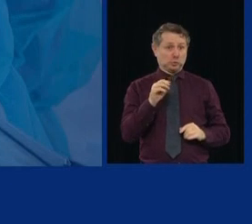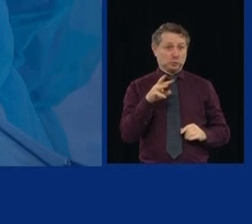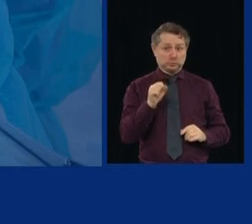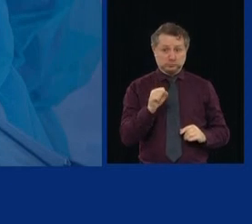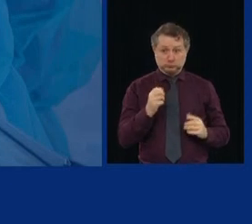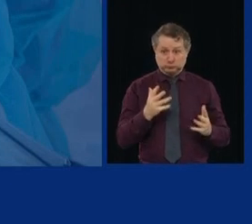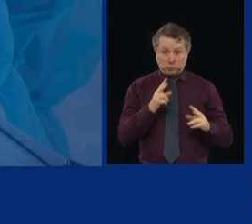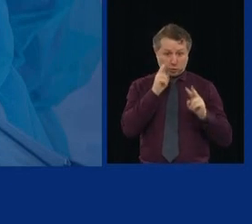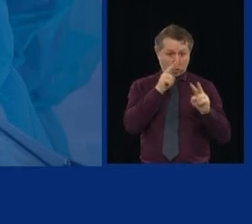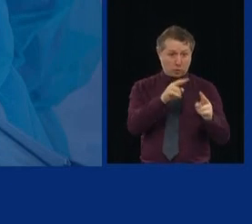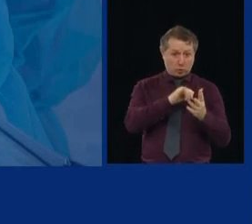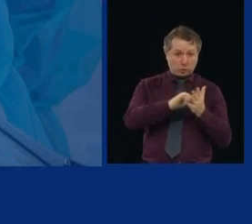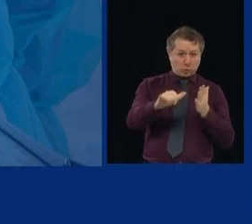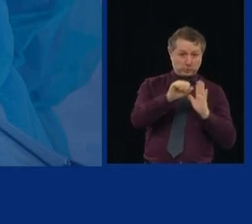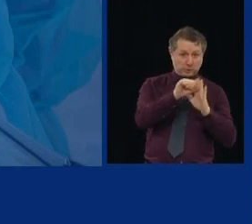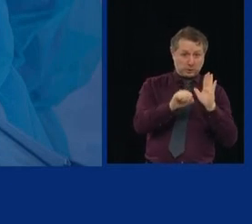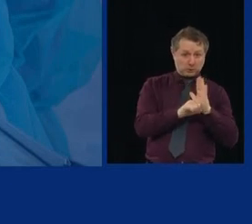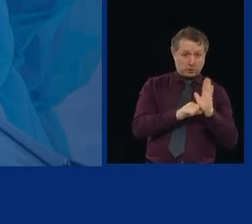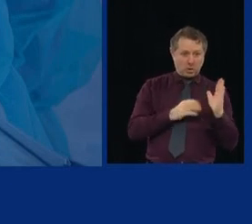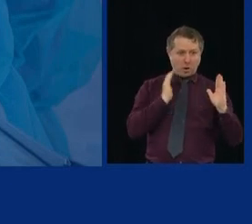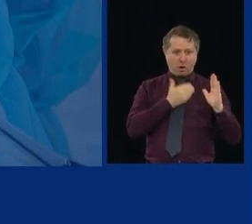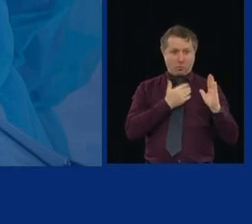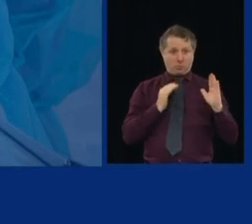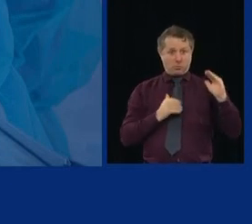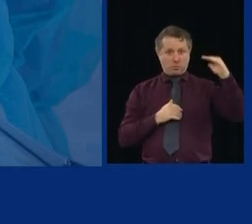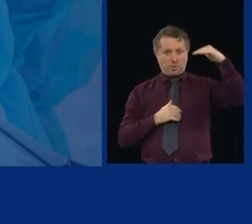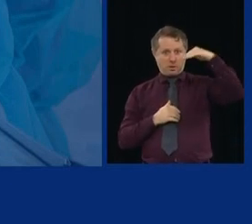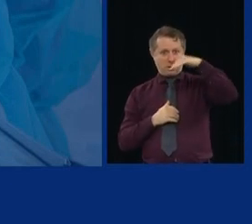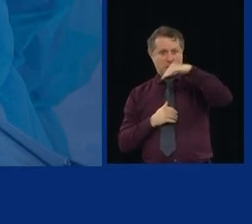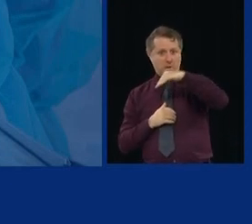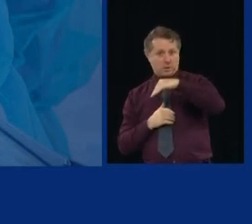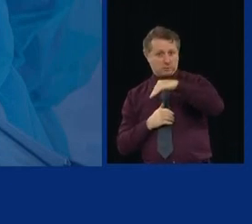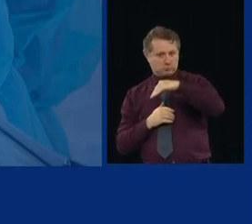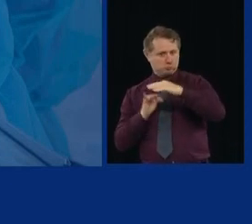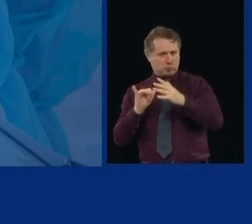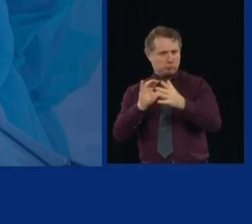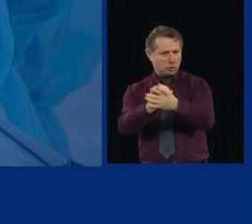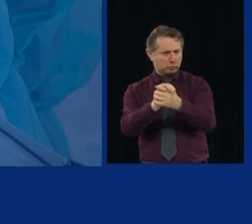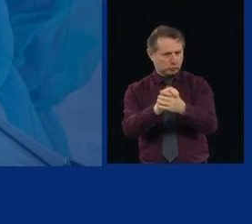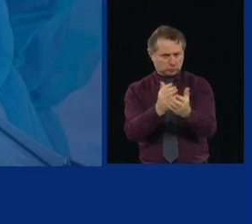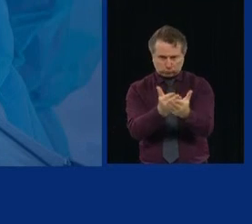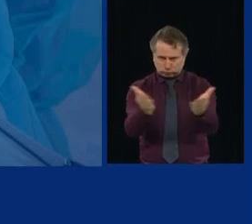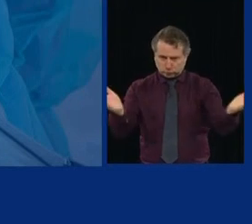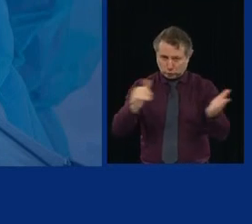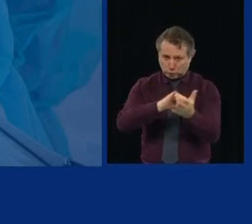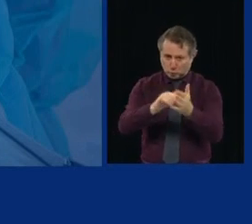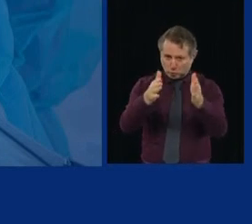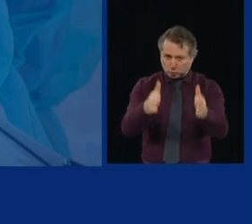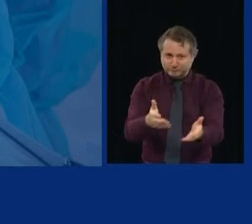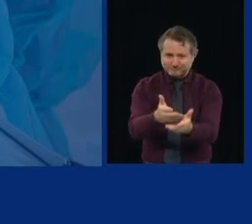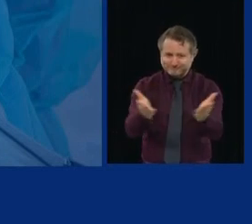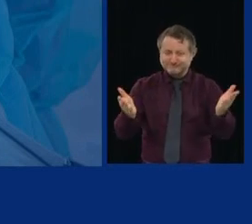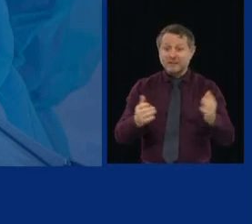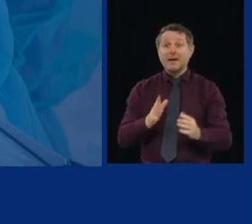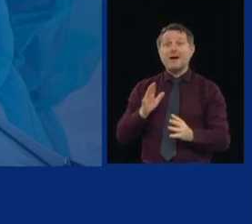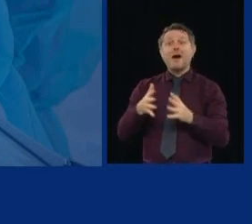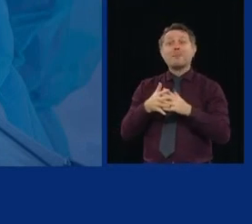down. Congratulations, New Yorkers. And actually, the curve in the rest of the nation is up.